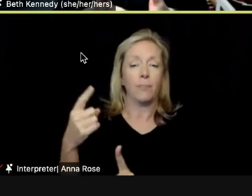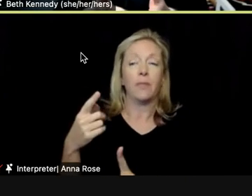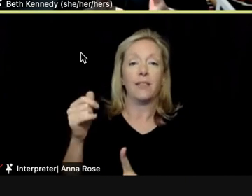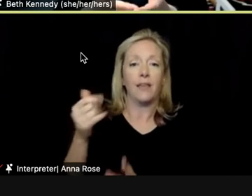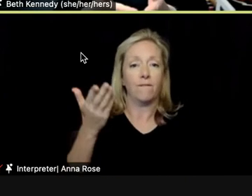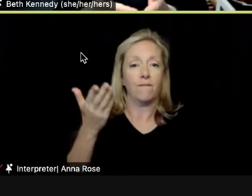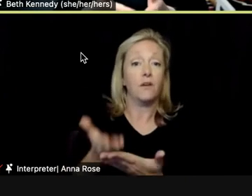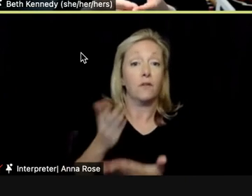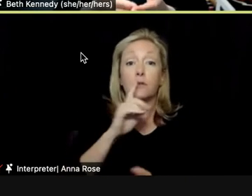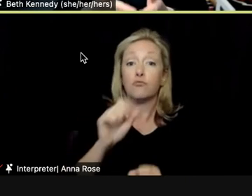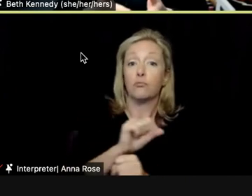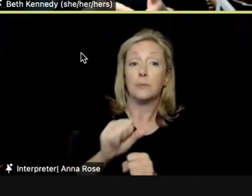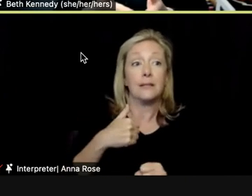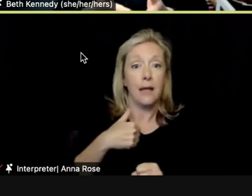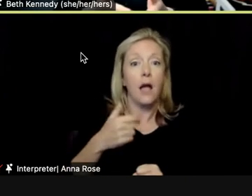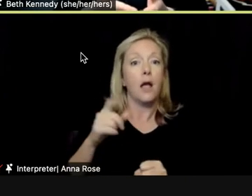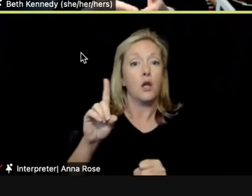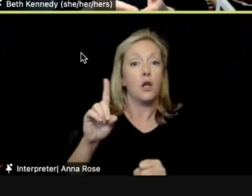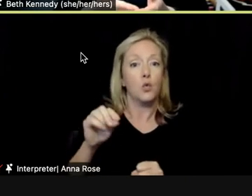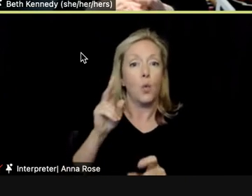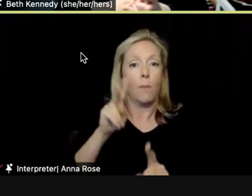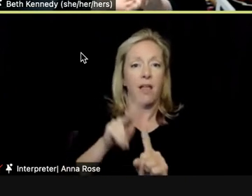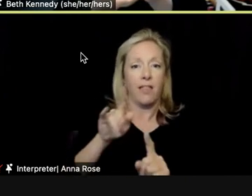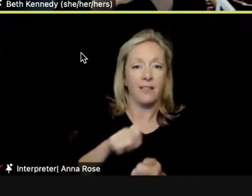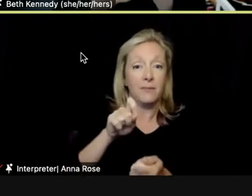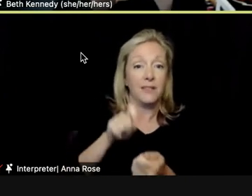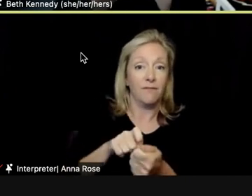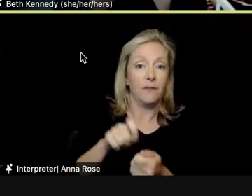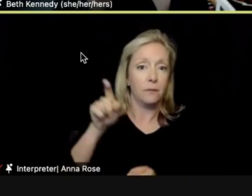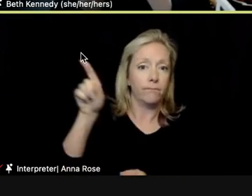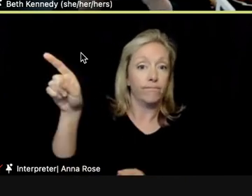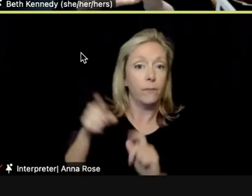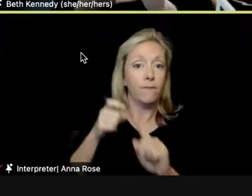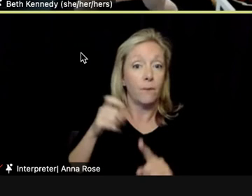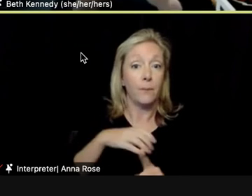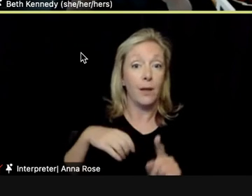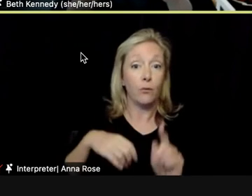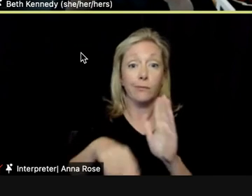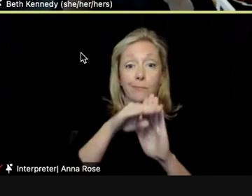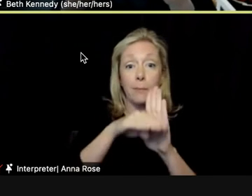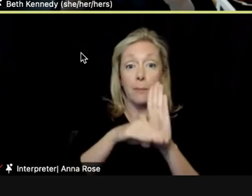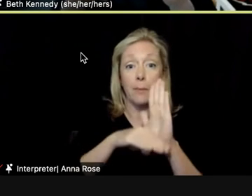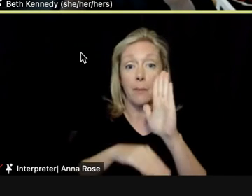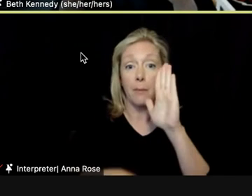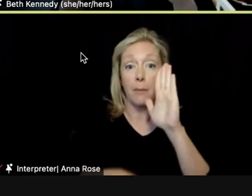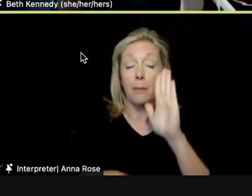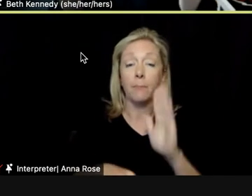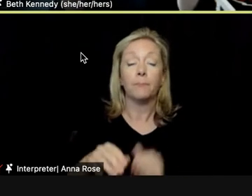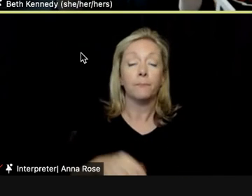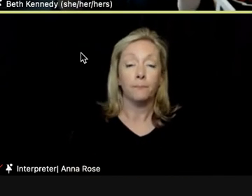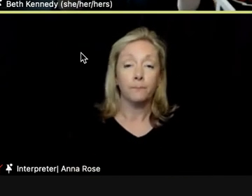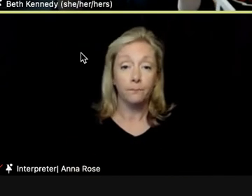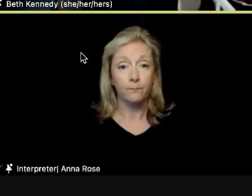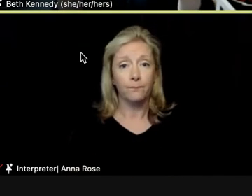yes, in fact, you do that thing with your student. And that is